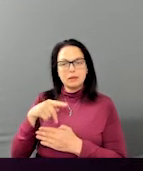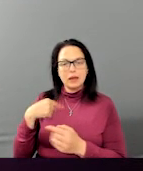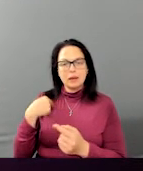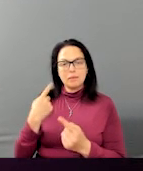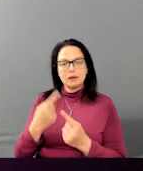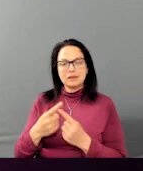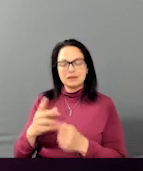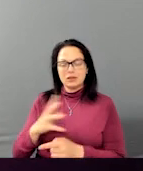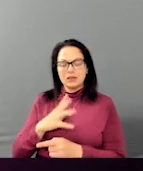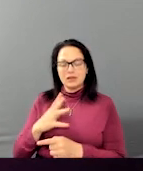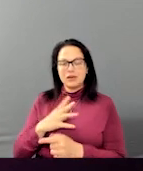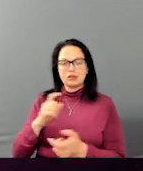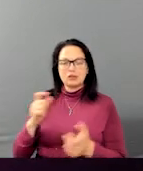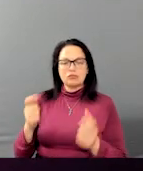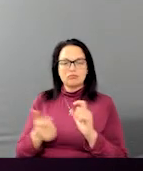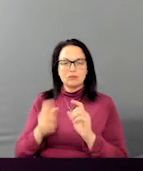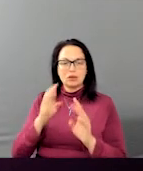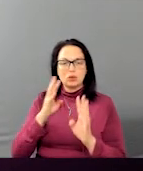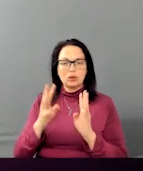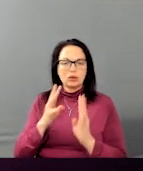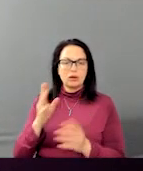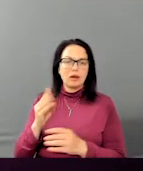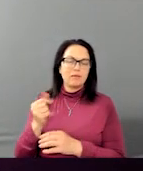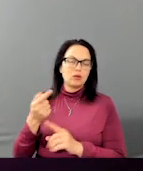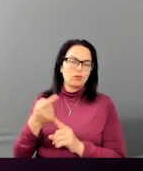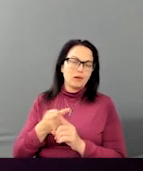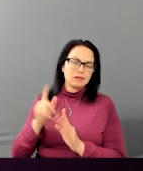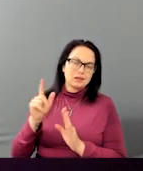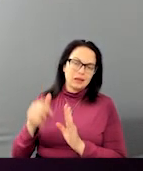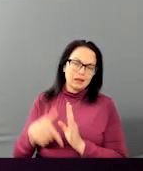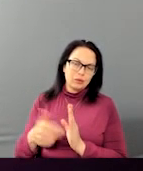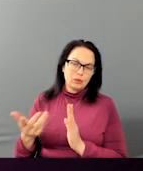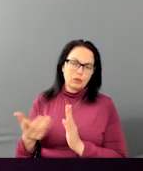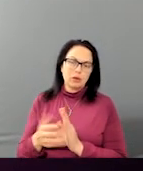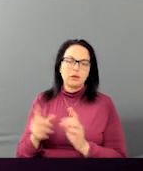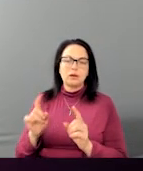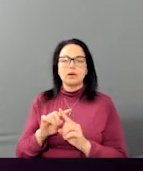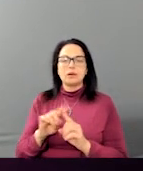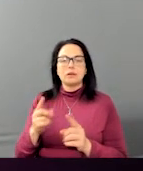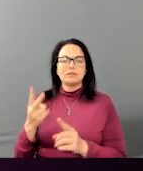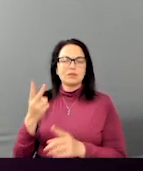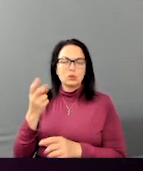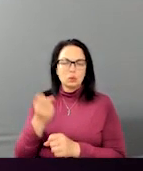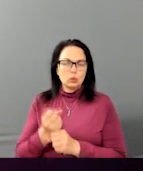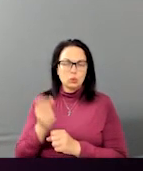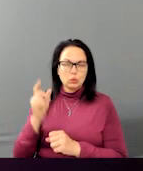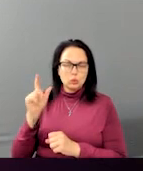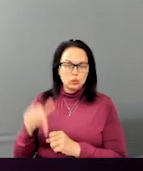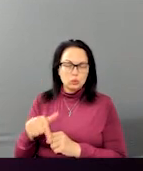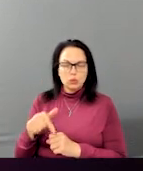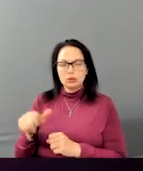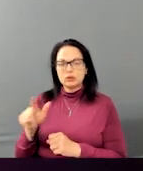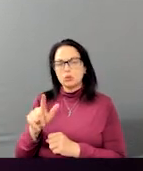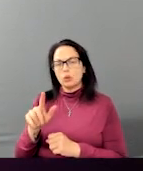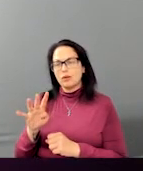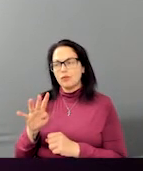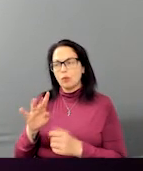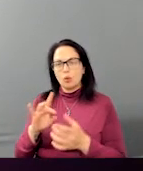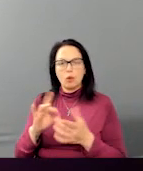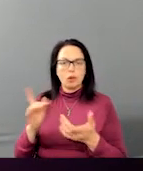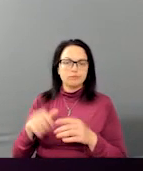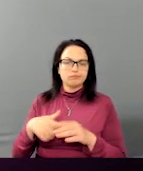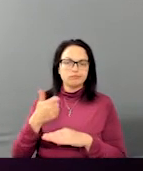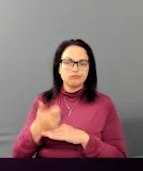official adapter was created, a couple of months later. But 2 years later and 24 releases later,